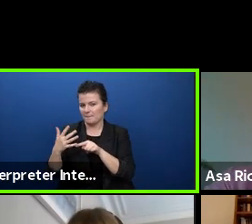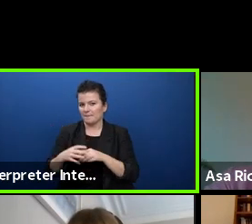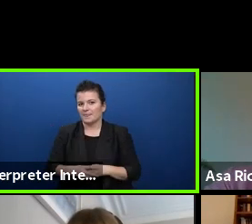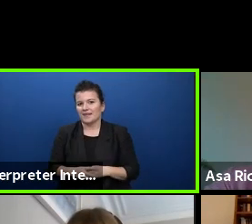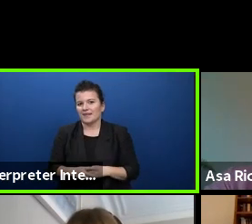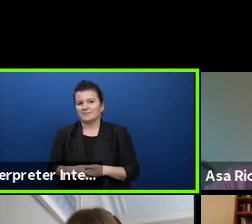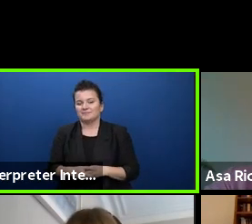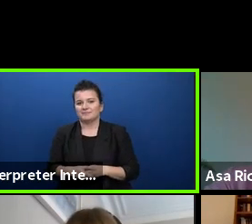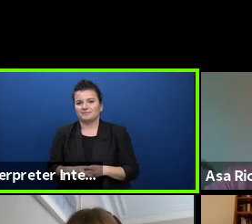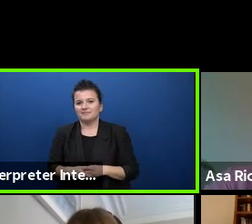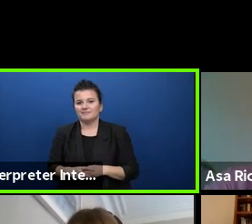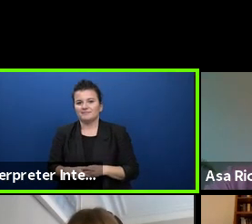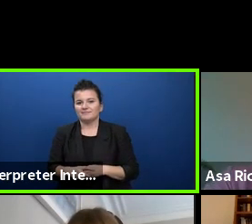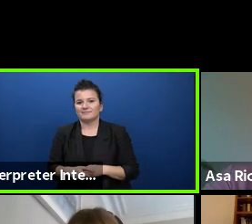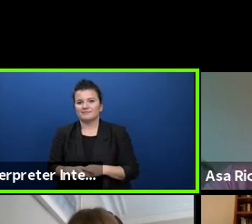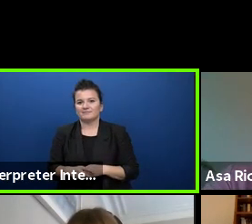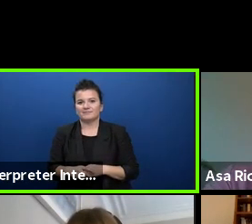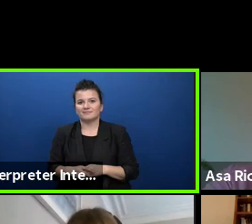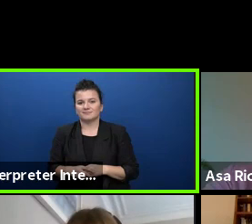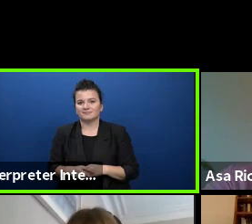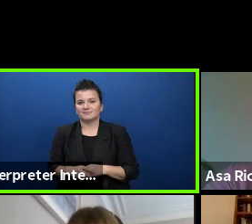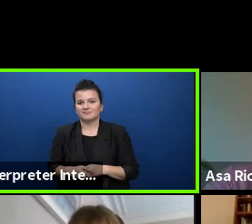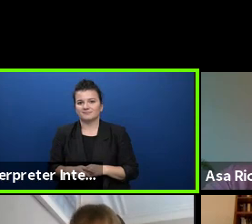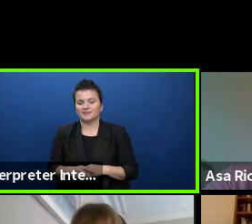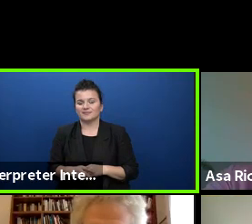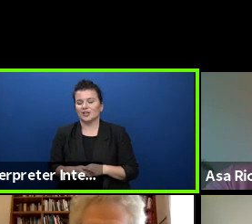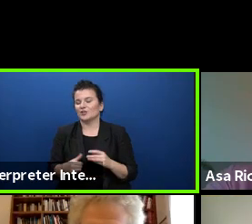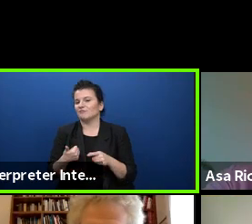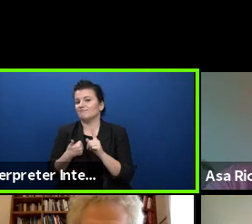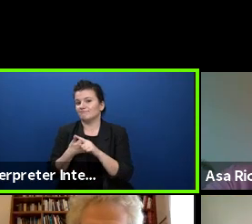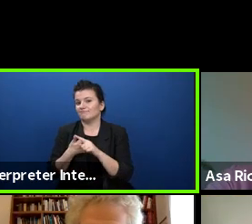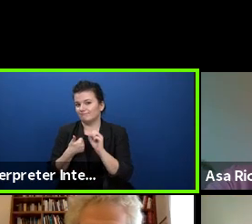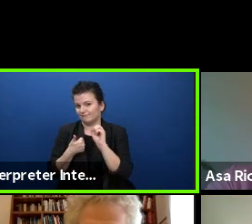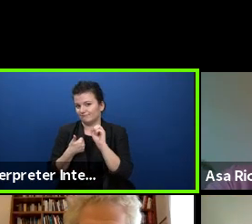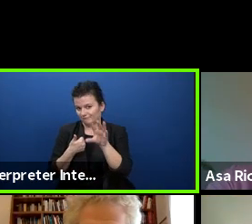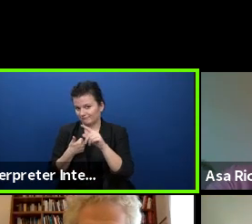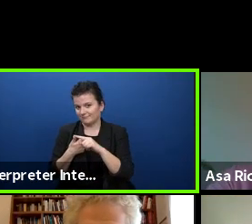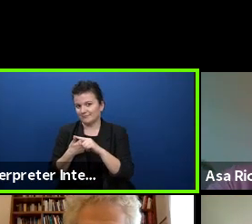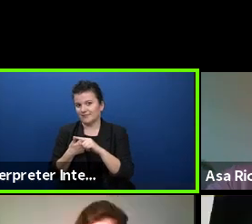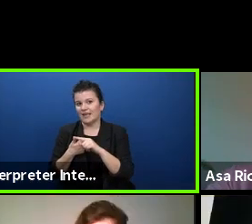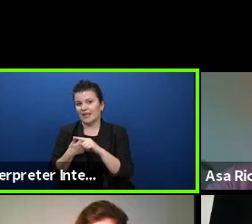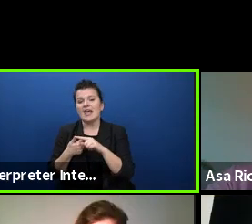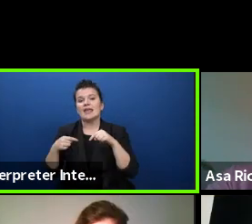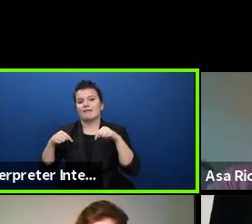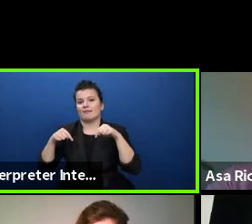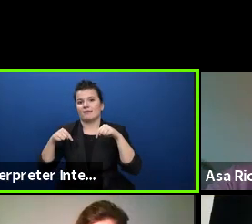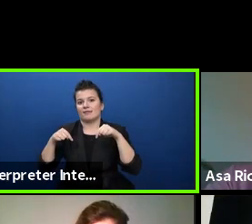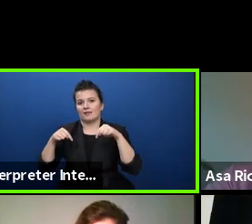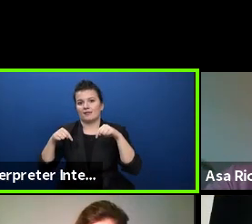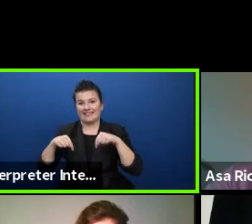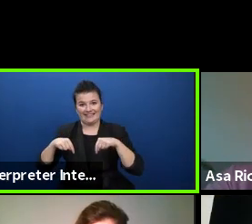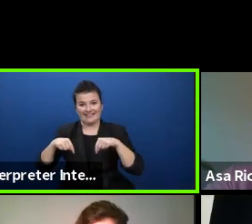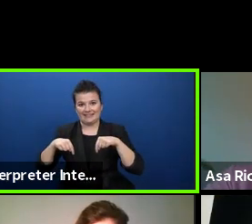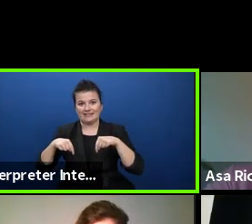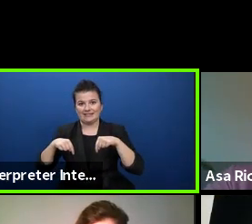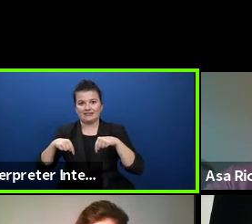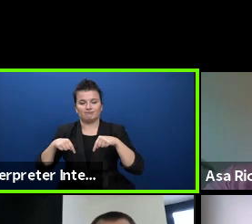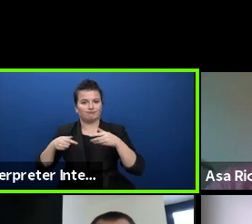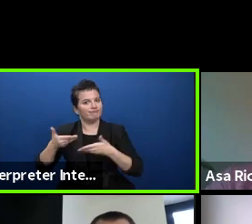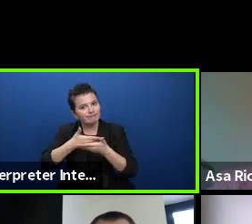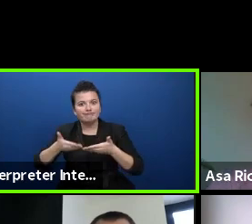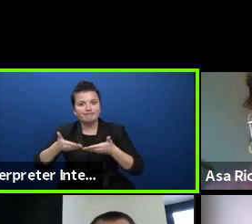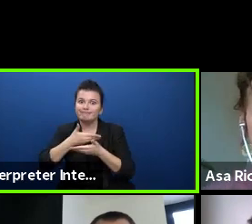before we finalize. And that is that this is not at all finished.